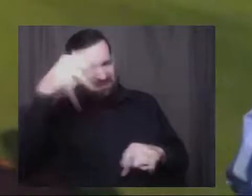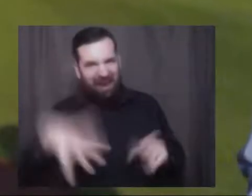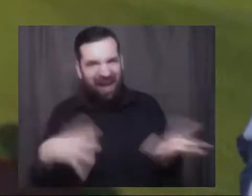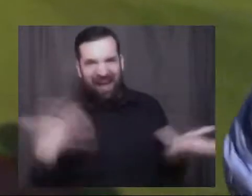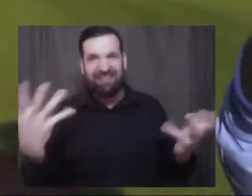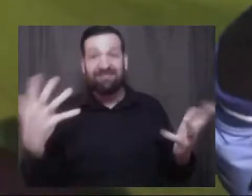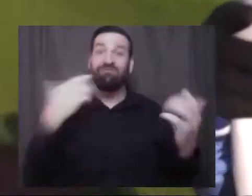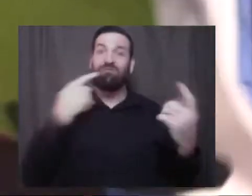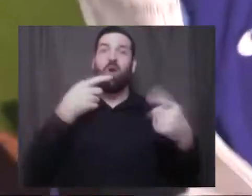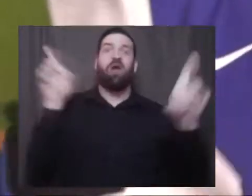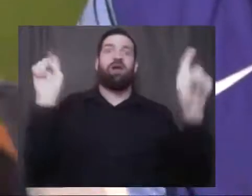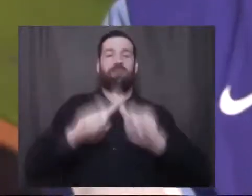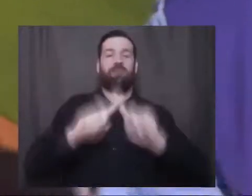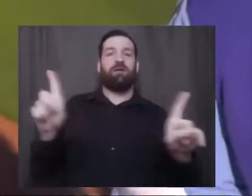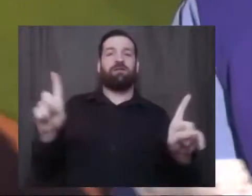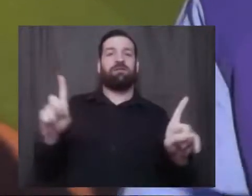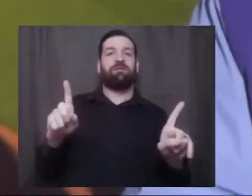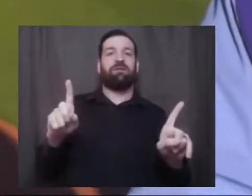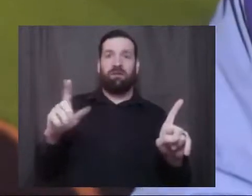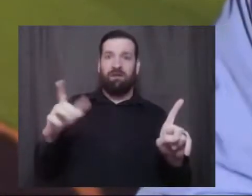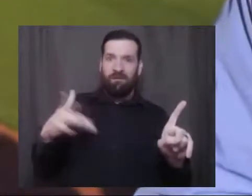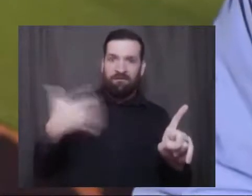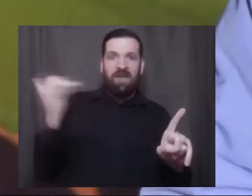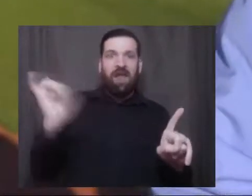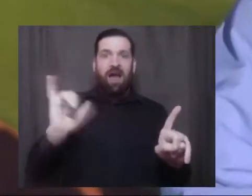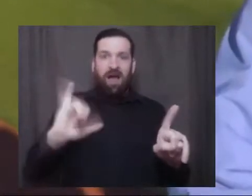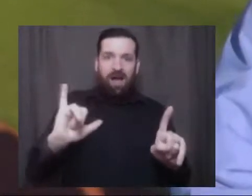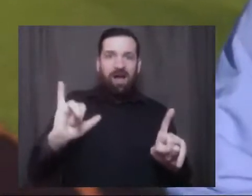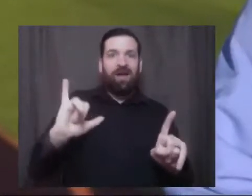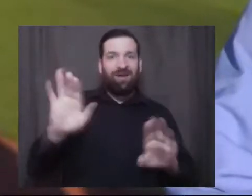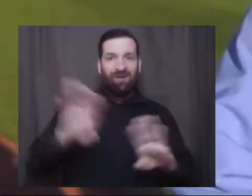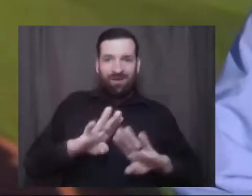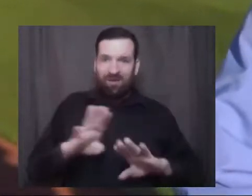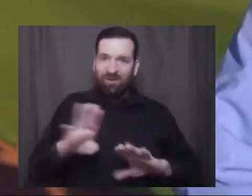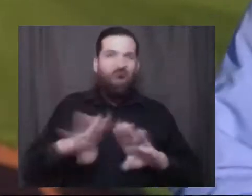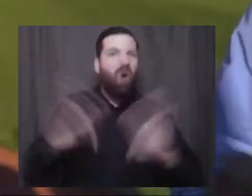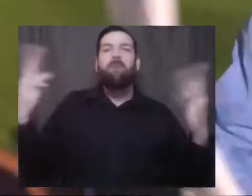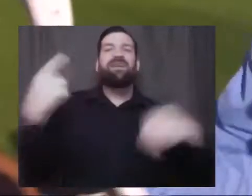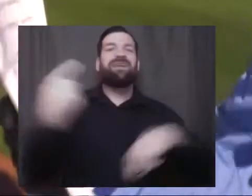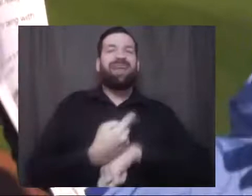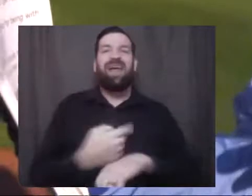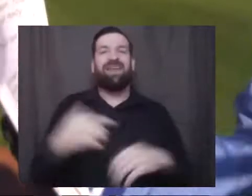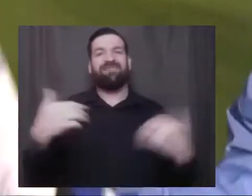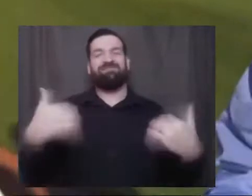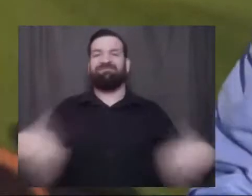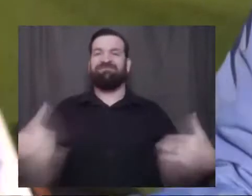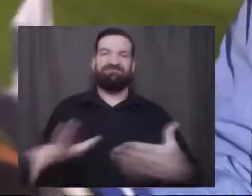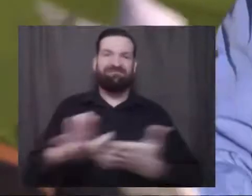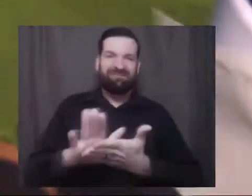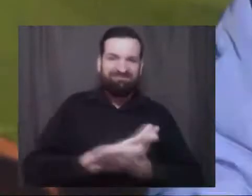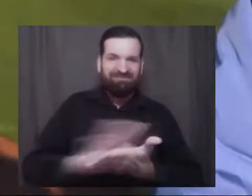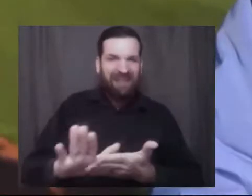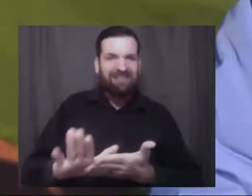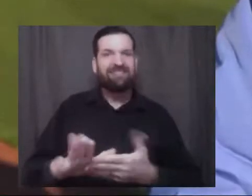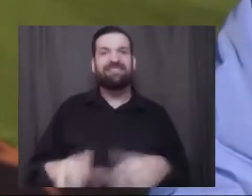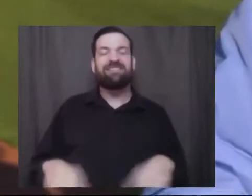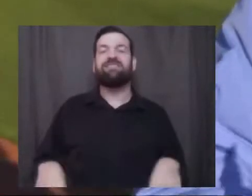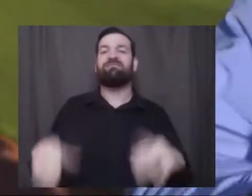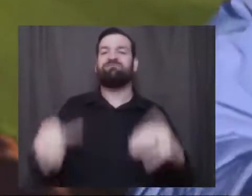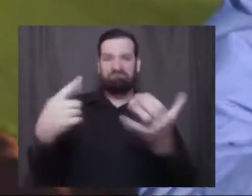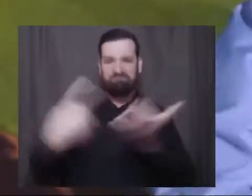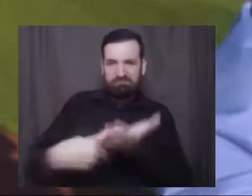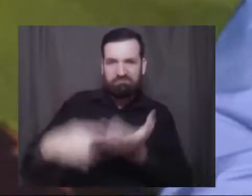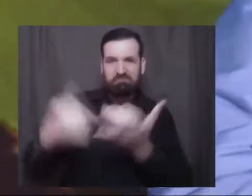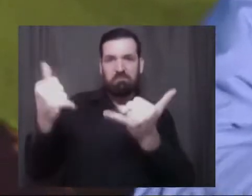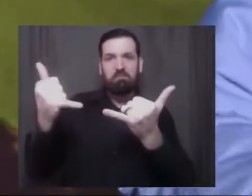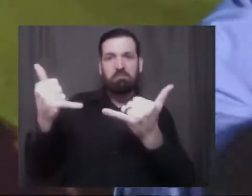actually starting to feel like opening day out here at the K. So it's really, really nice. And so we've been talking about the players and how they're prepping. So we're going to